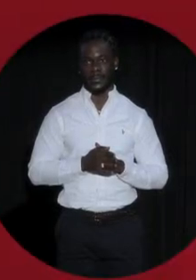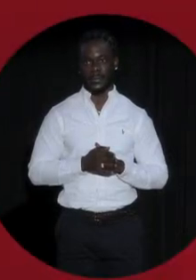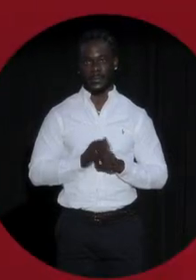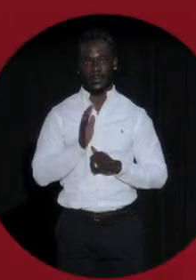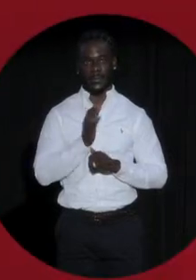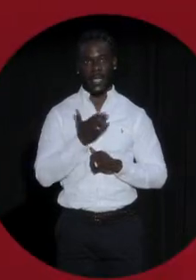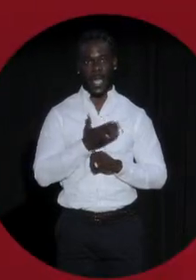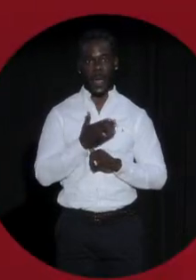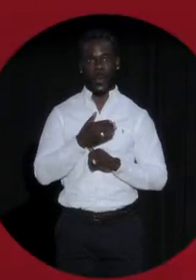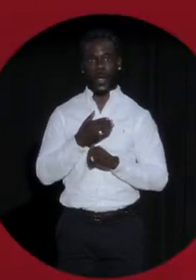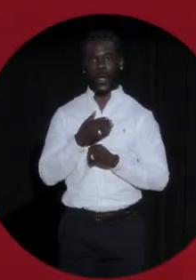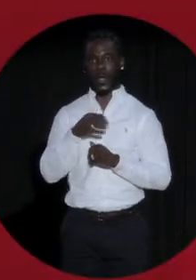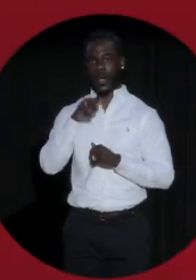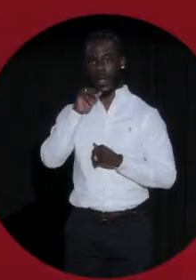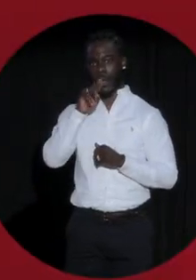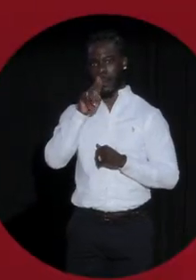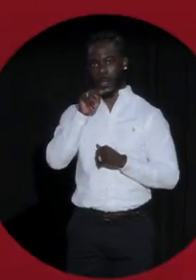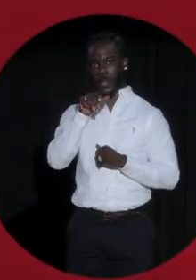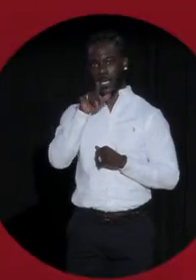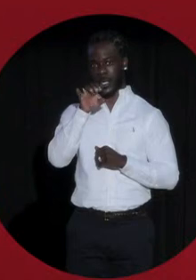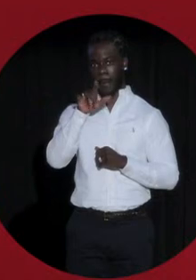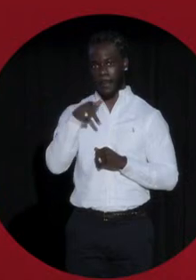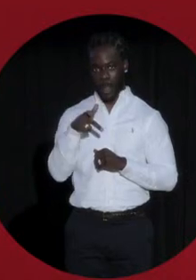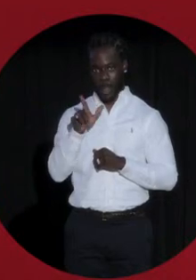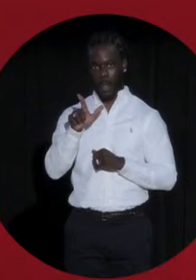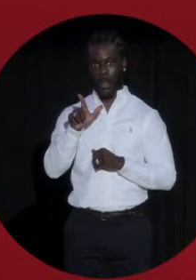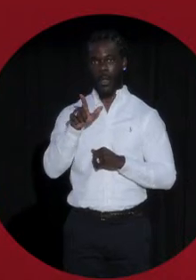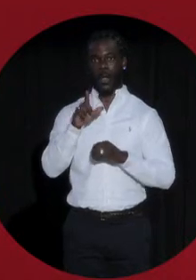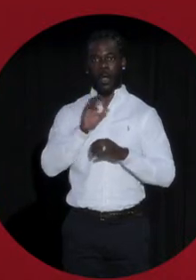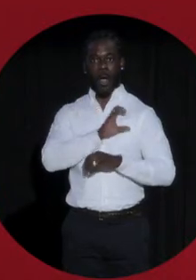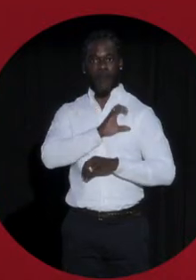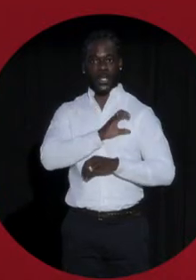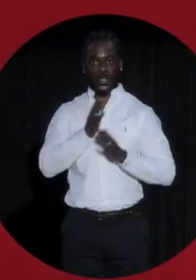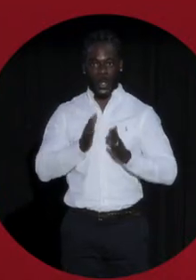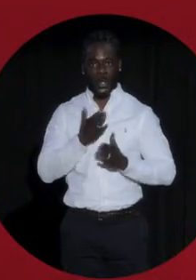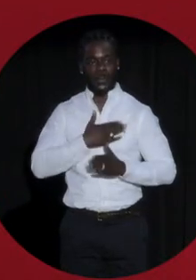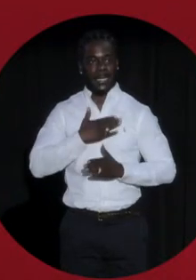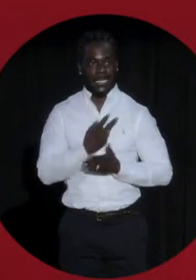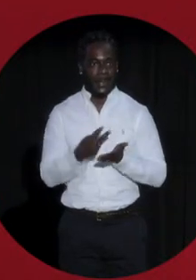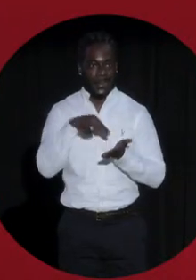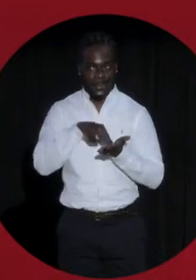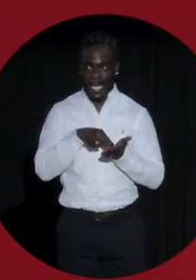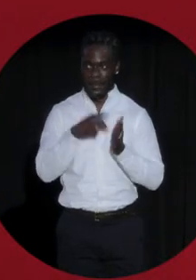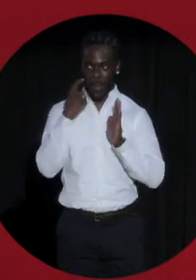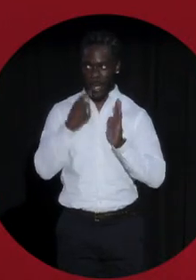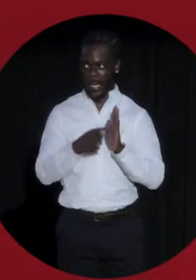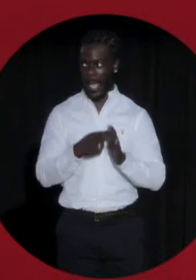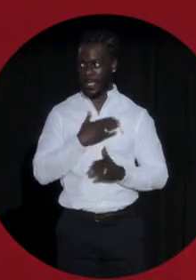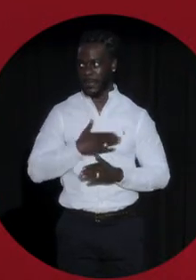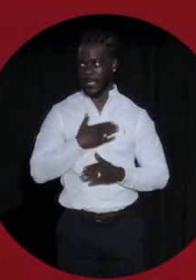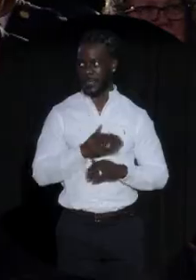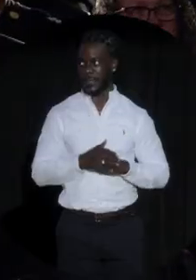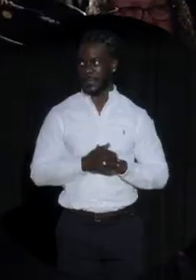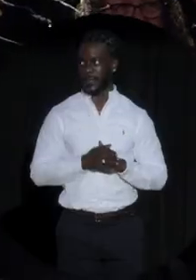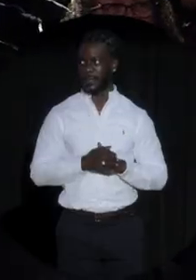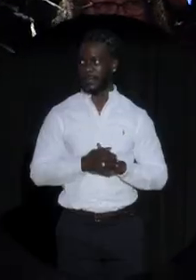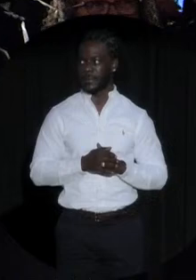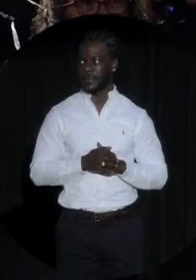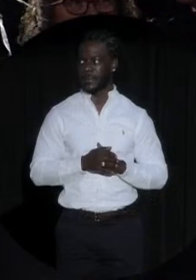Our municipal officials, who are with us, please stand and be recognized.